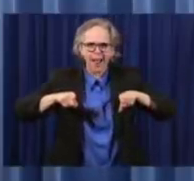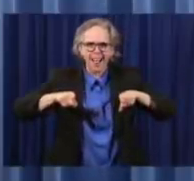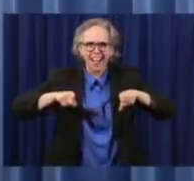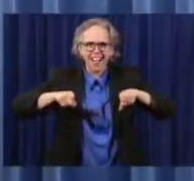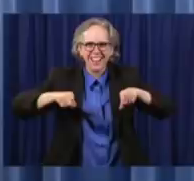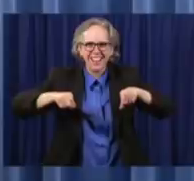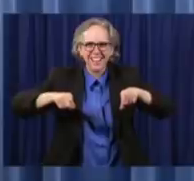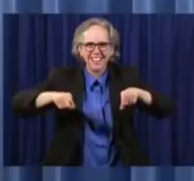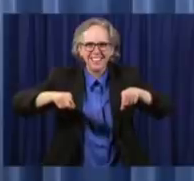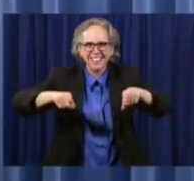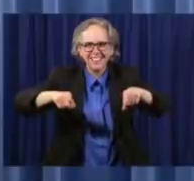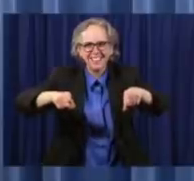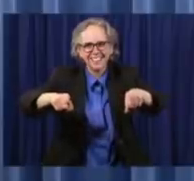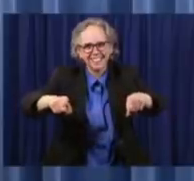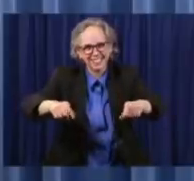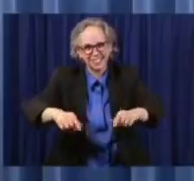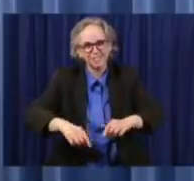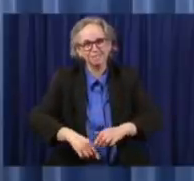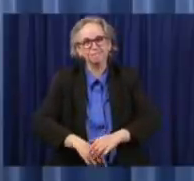me be real candid.